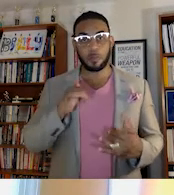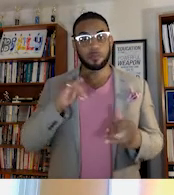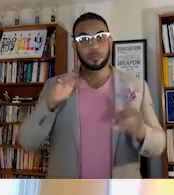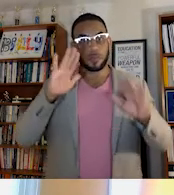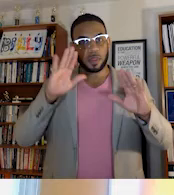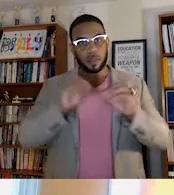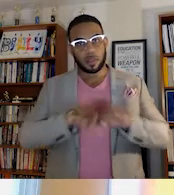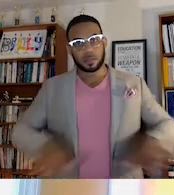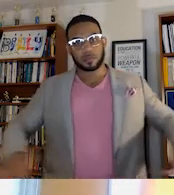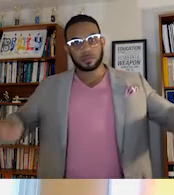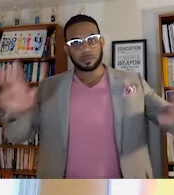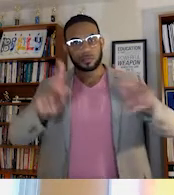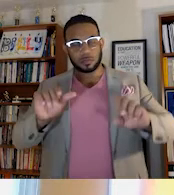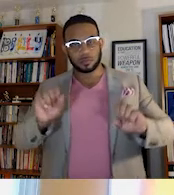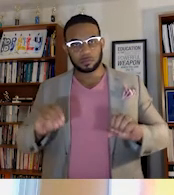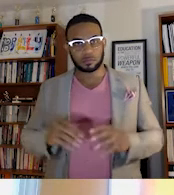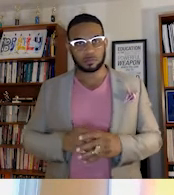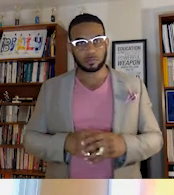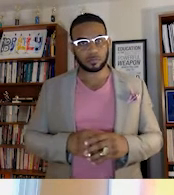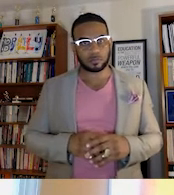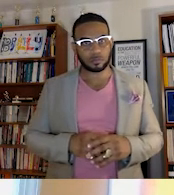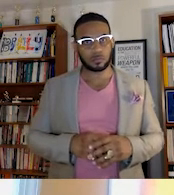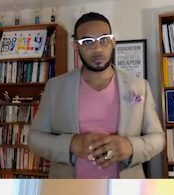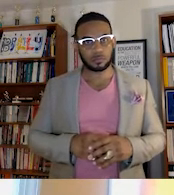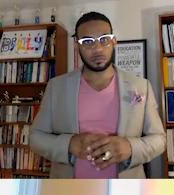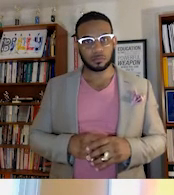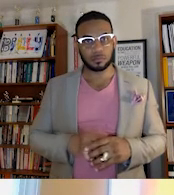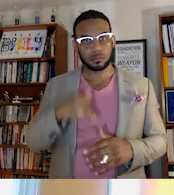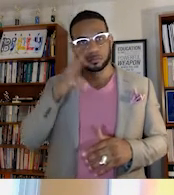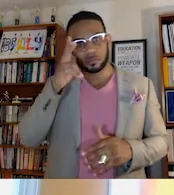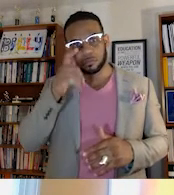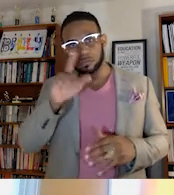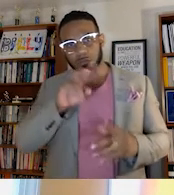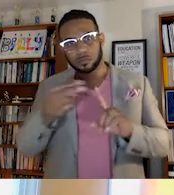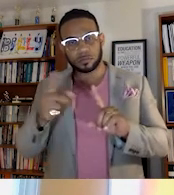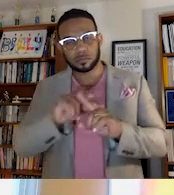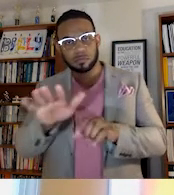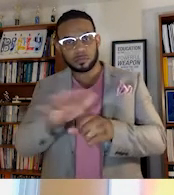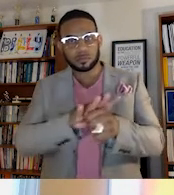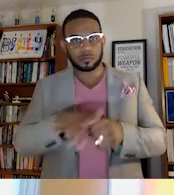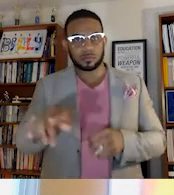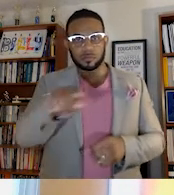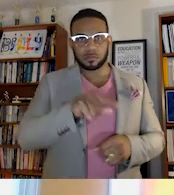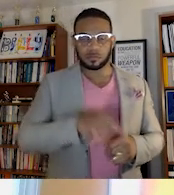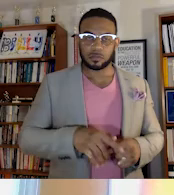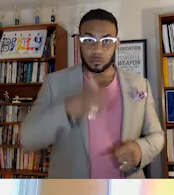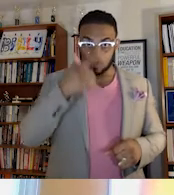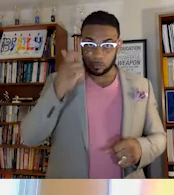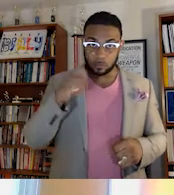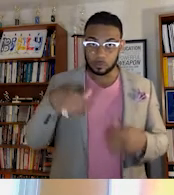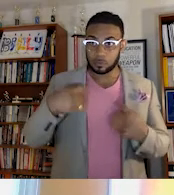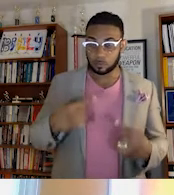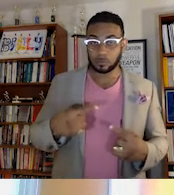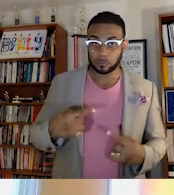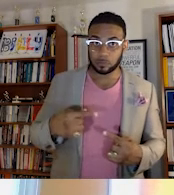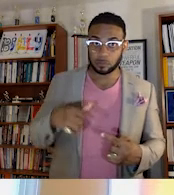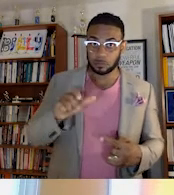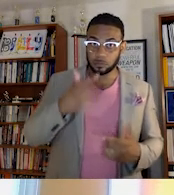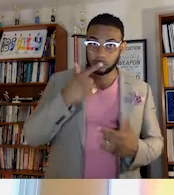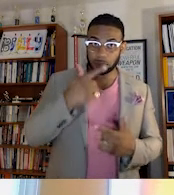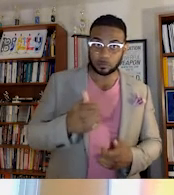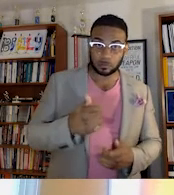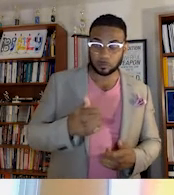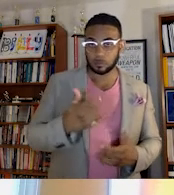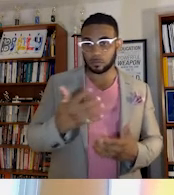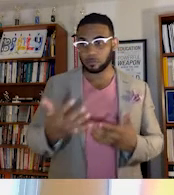great spread of folks. So I'm interested in hearing your perspectives, particularly from your locations, because it's been such an